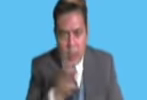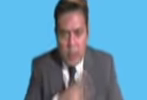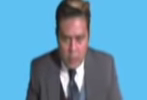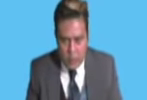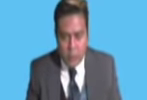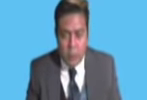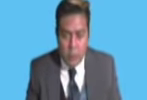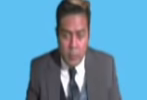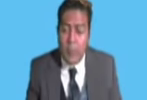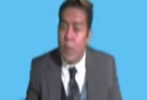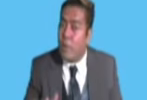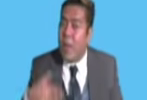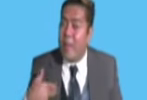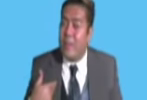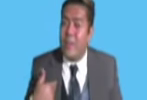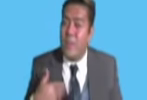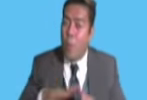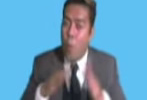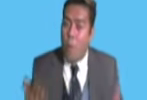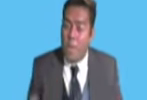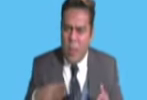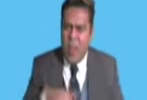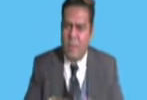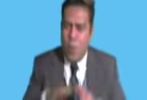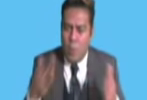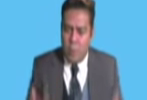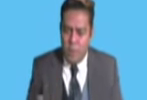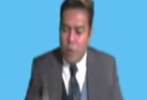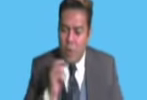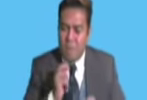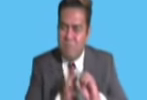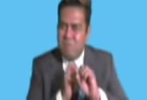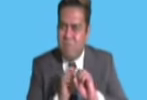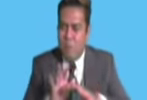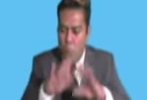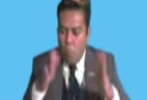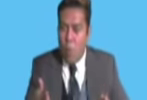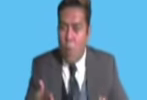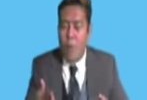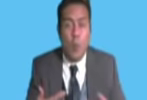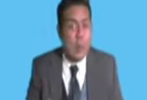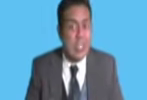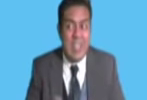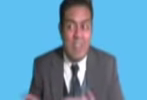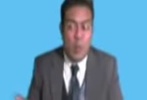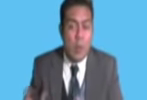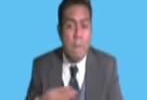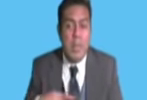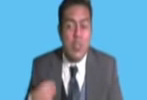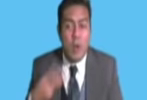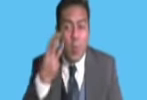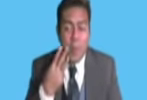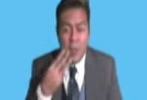Home Initiative for the purchase of building materials for repair or construction homes was given to the Ministry of Women,